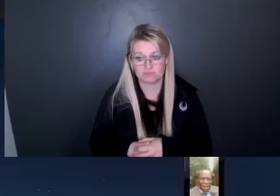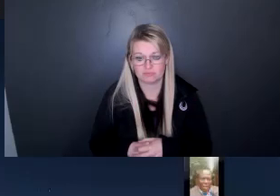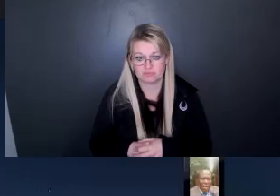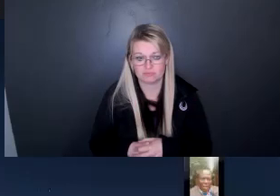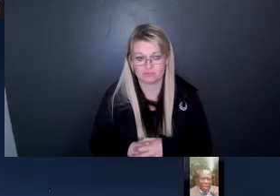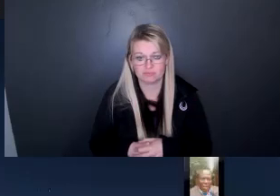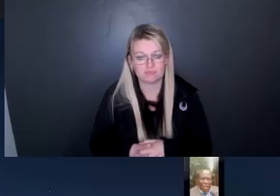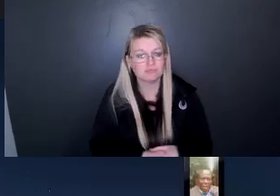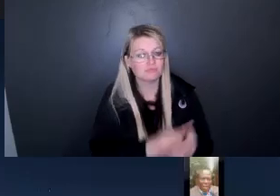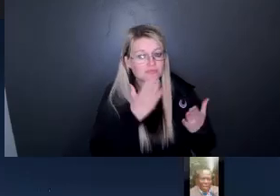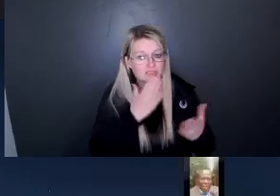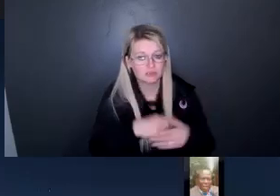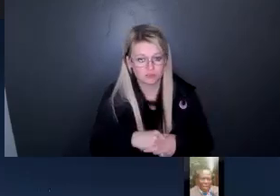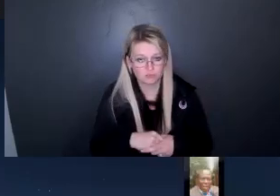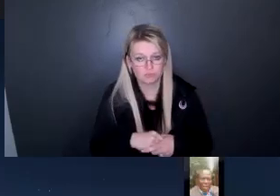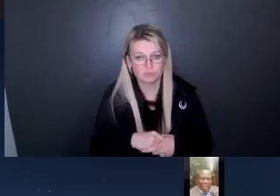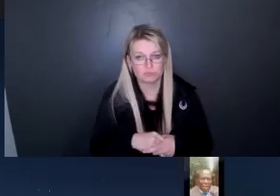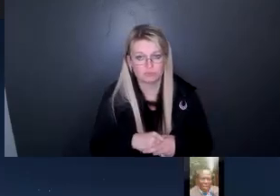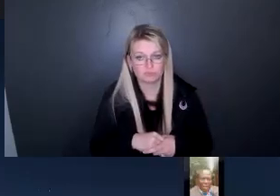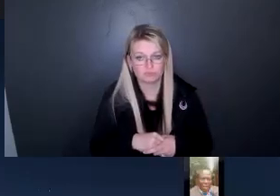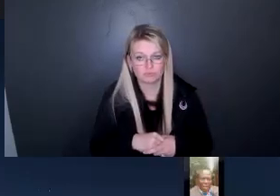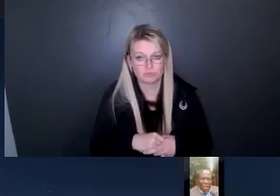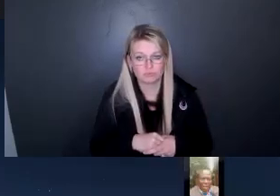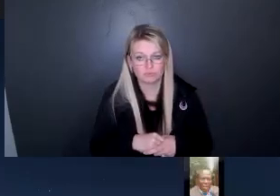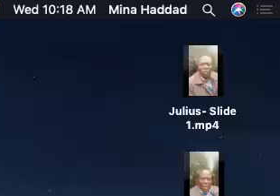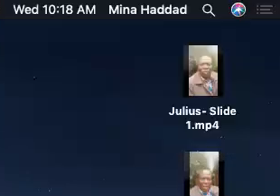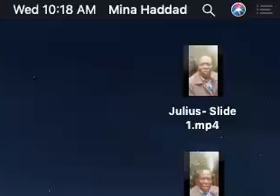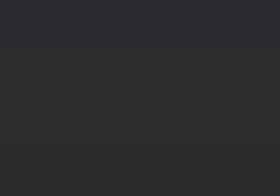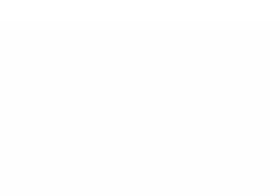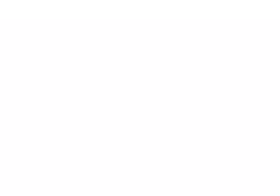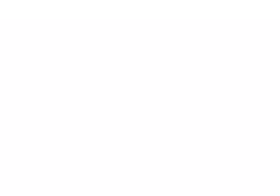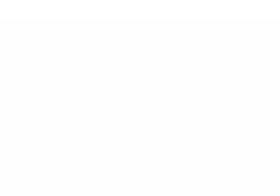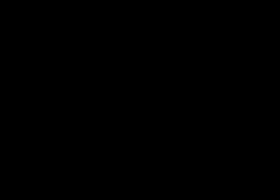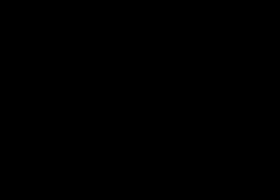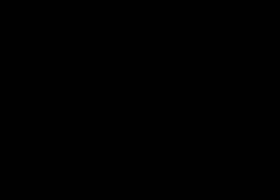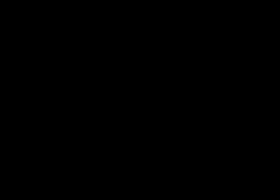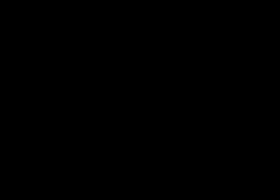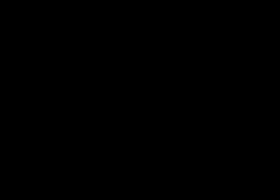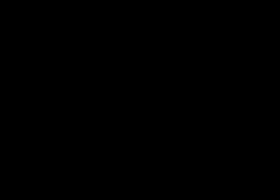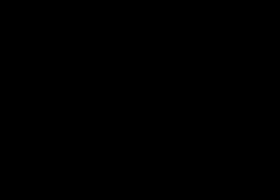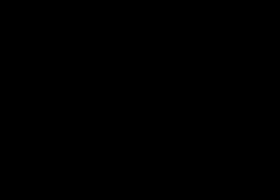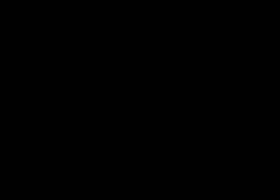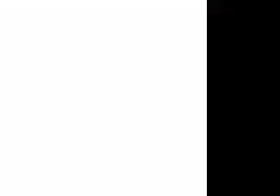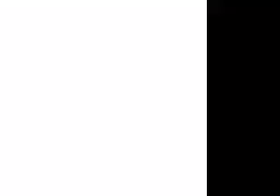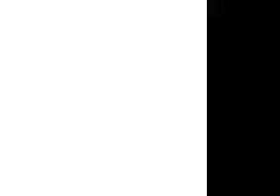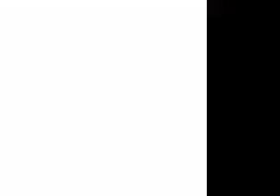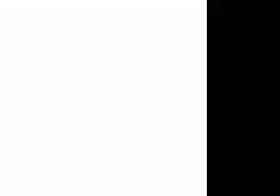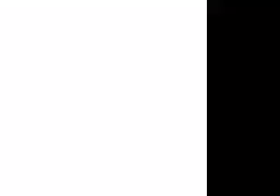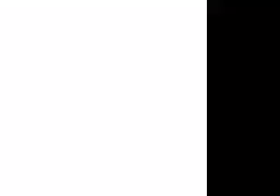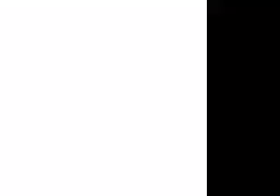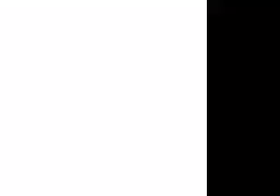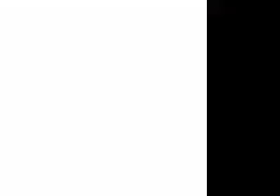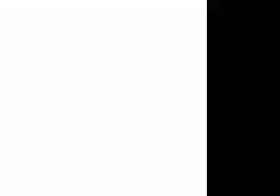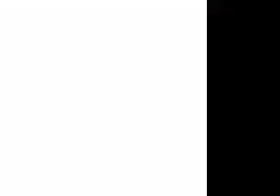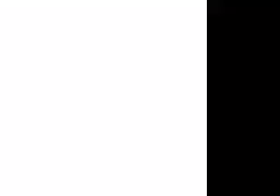Wonderful. Thank you so much again to Julius for recording those videos prior to this webinar. Next,